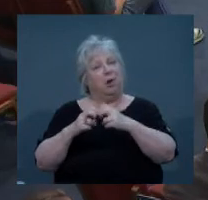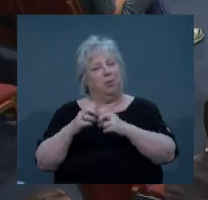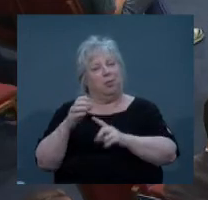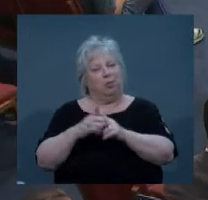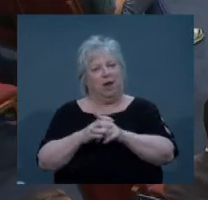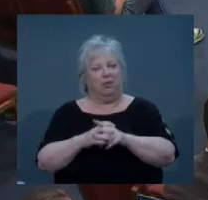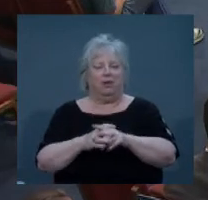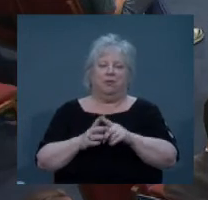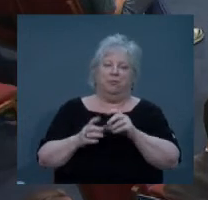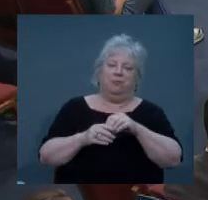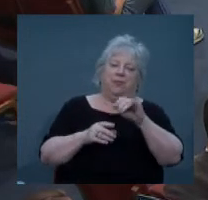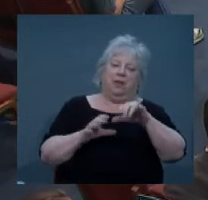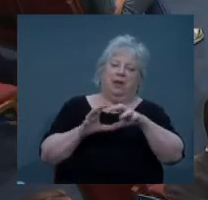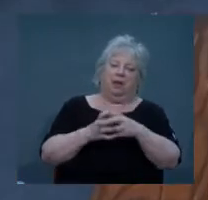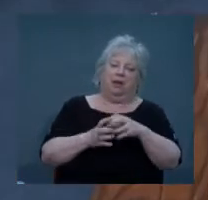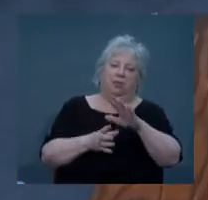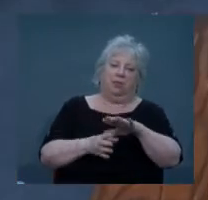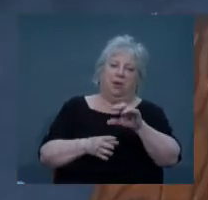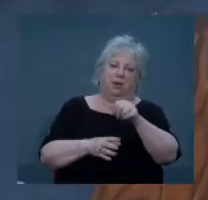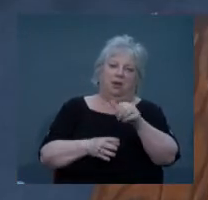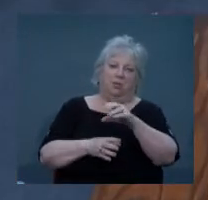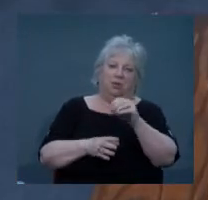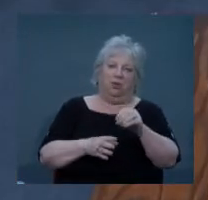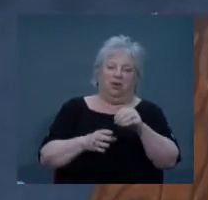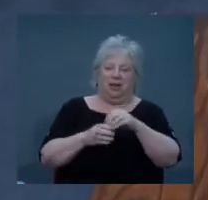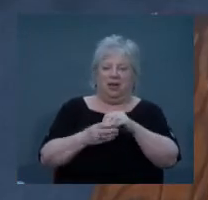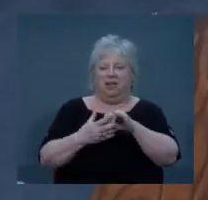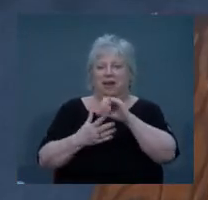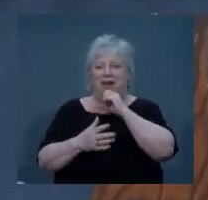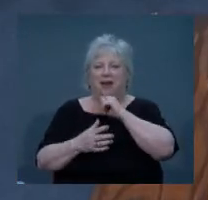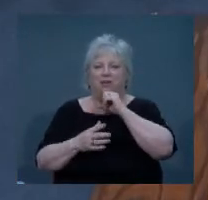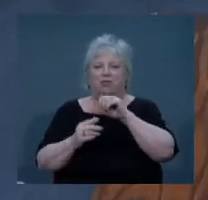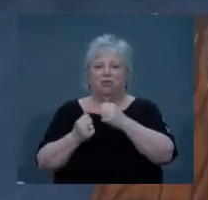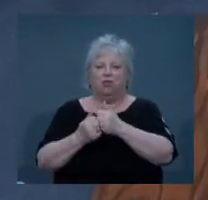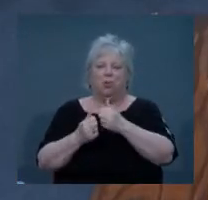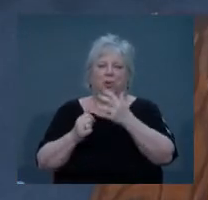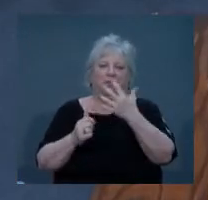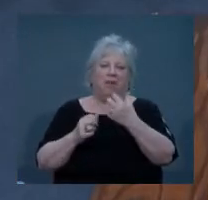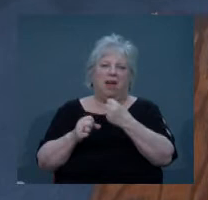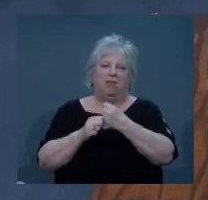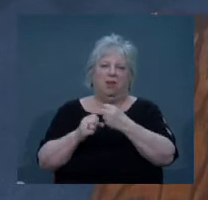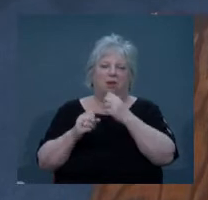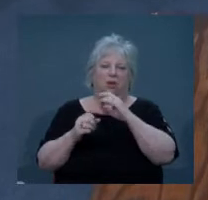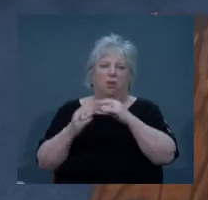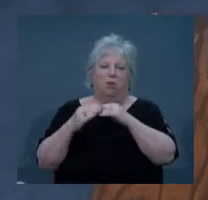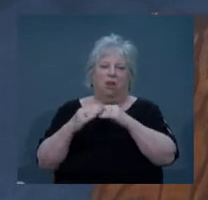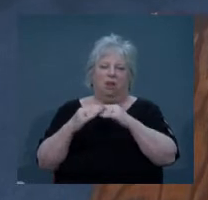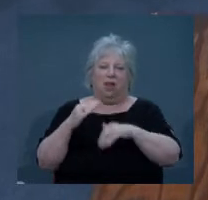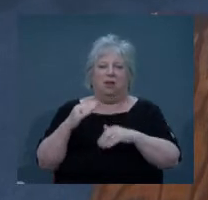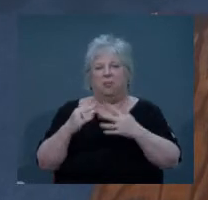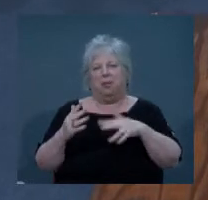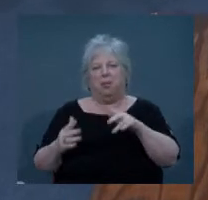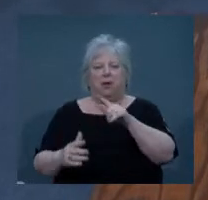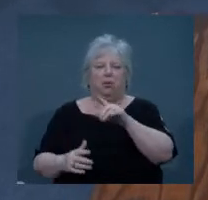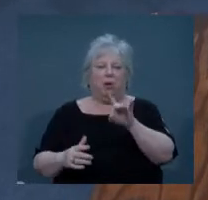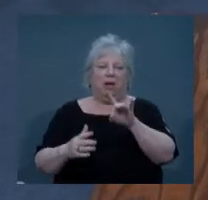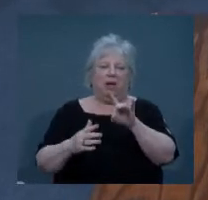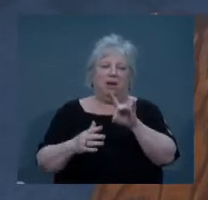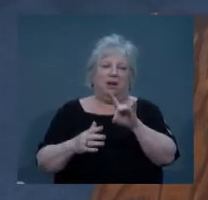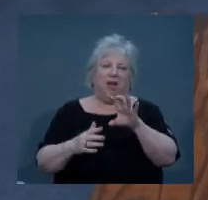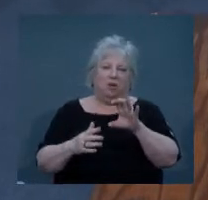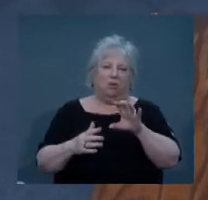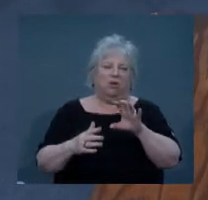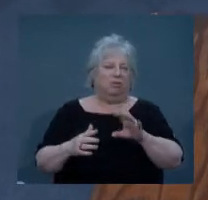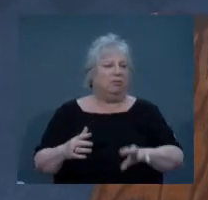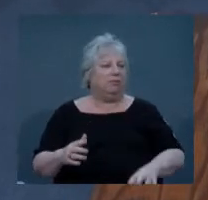10% roughly that are in that age group of 5 years or less. Okay. 10% of that total, about 2,800 in Little Okay, Rock so